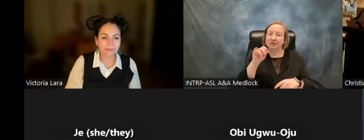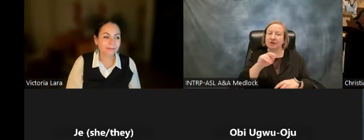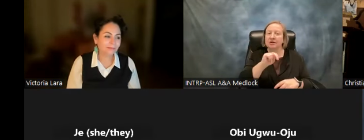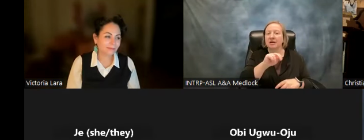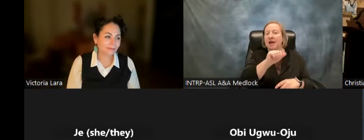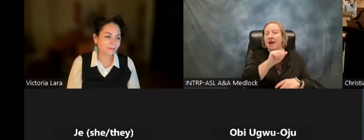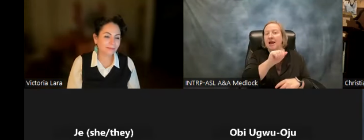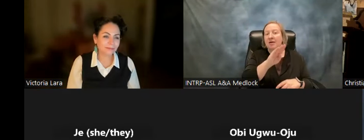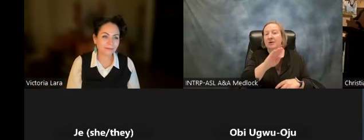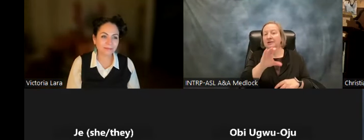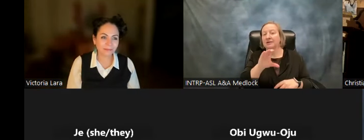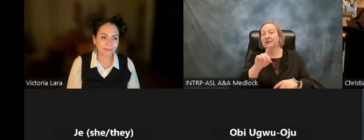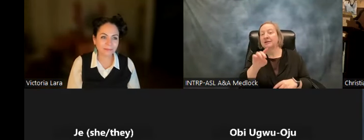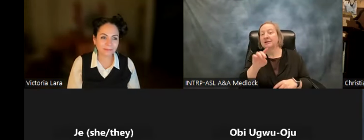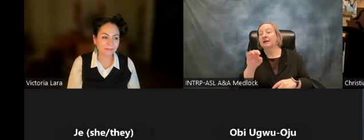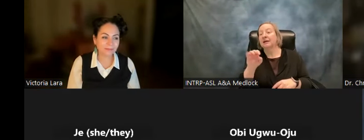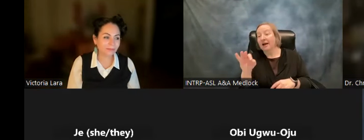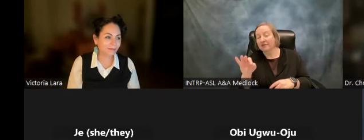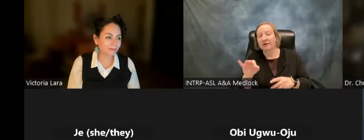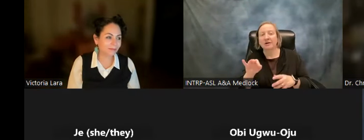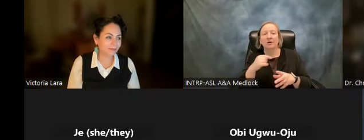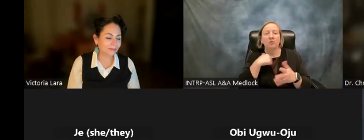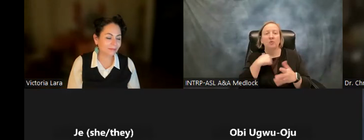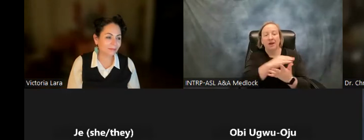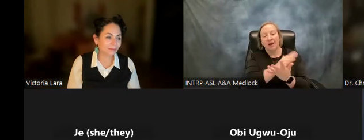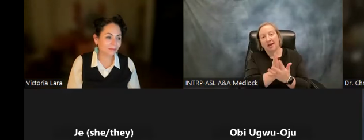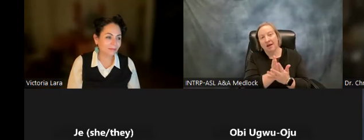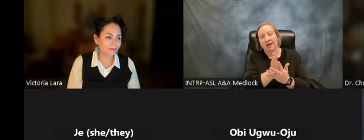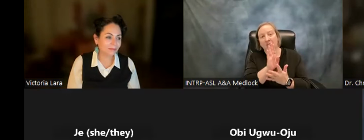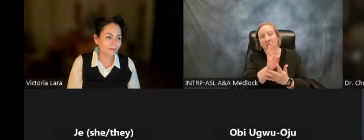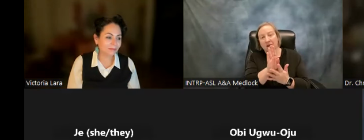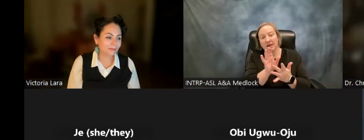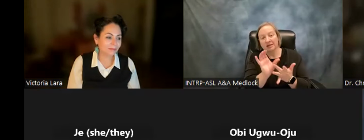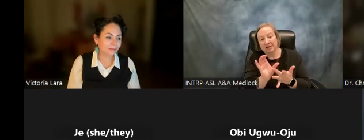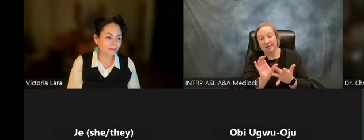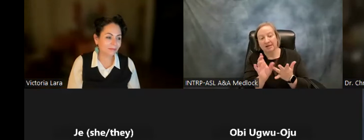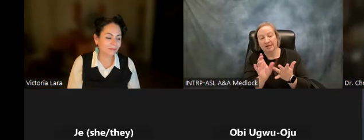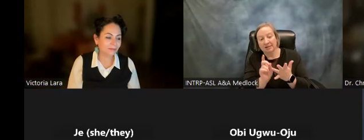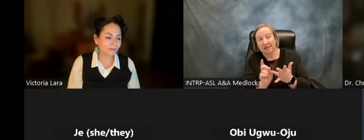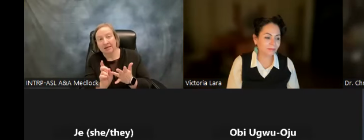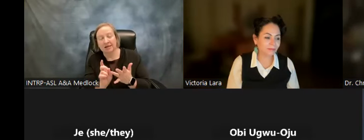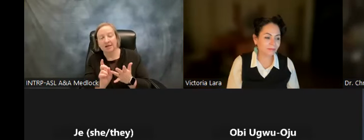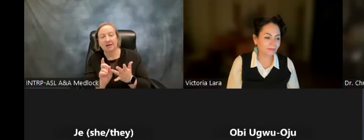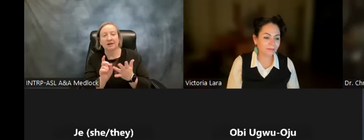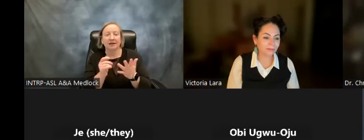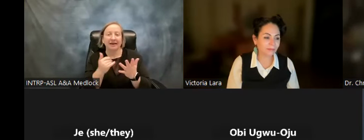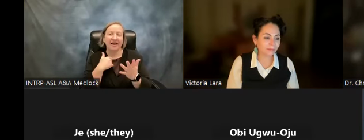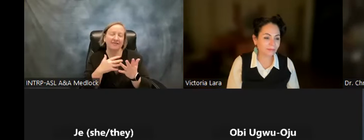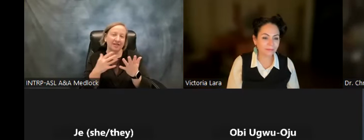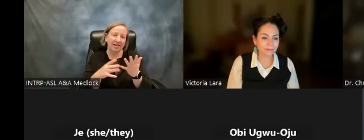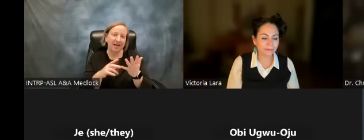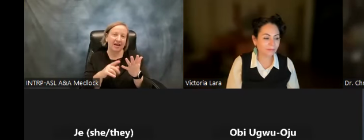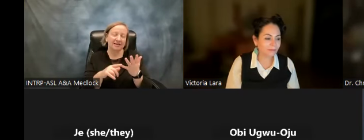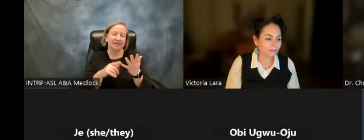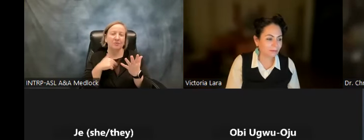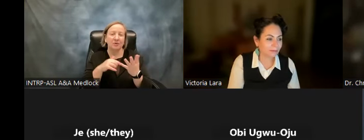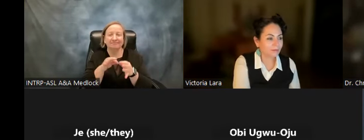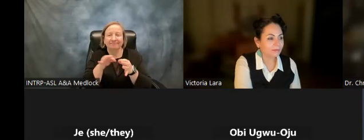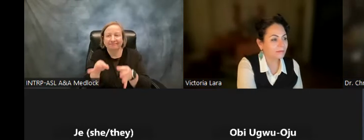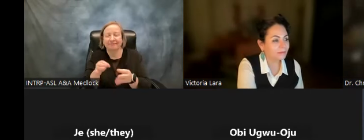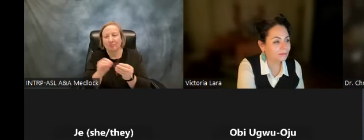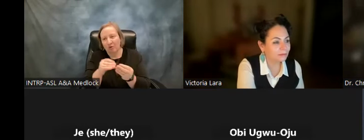F. And we got through the end of section B and all of section C and all of section D. We have a lot of things that we have set aside for further